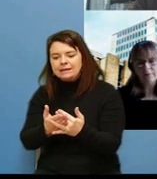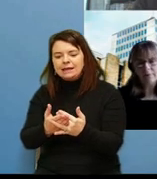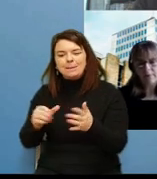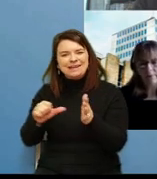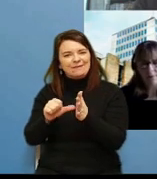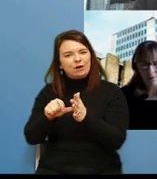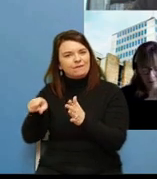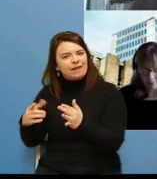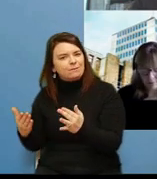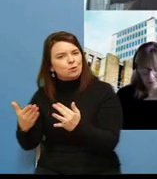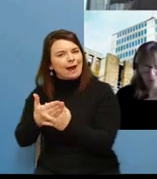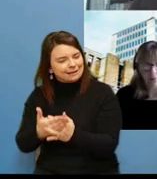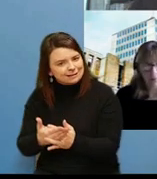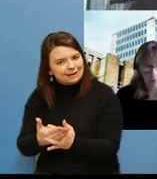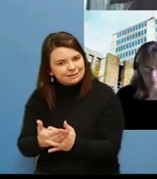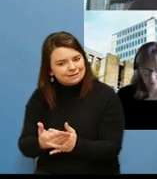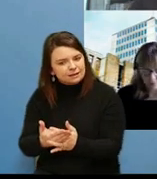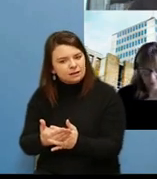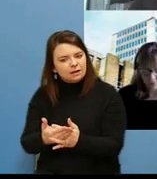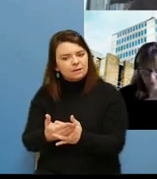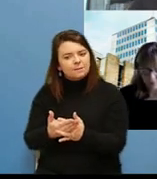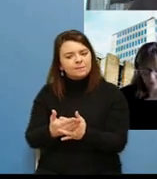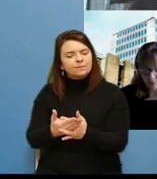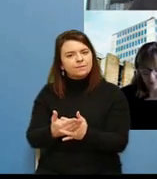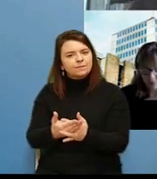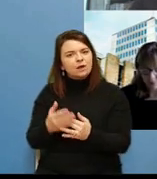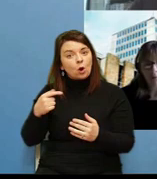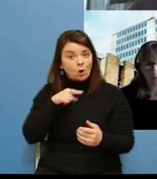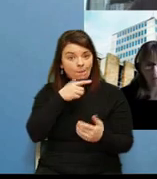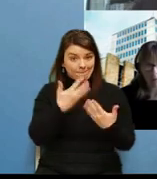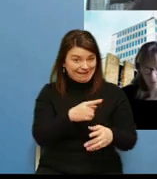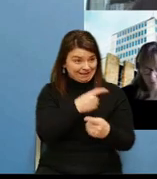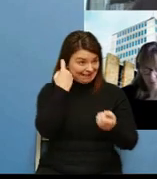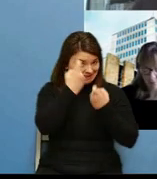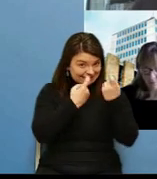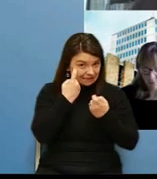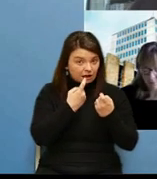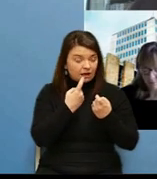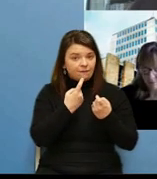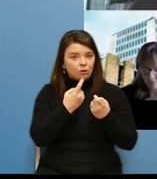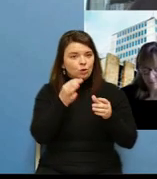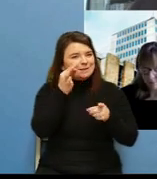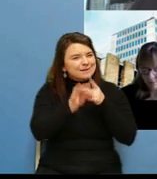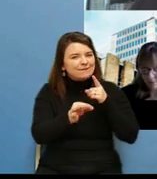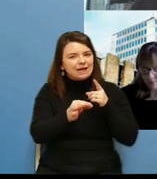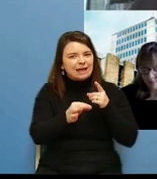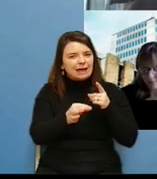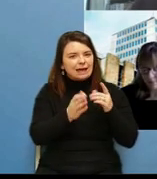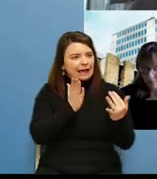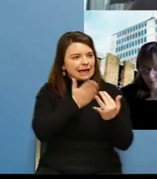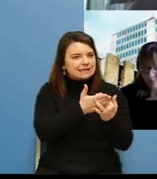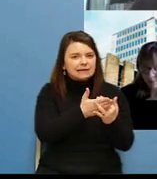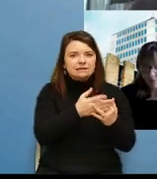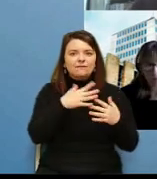because clearly kind of the reach for that might be limited, certainly for some members of our community. So, you know, is there consideration for bespoke